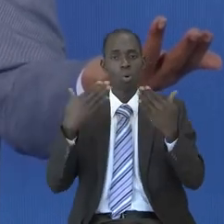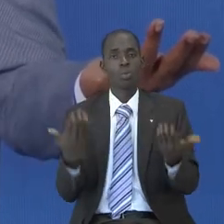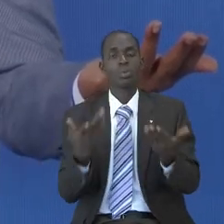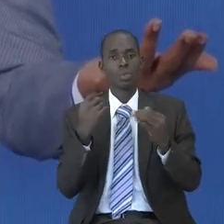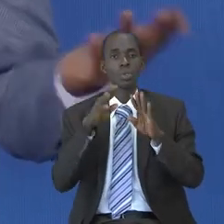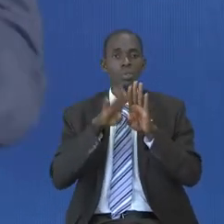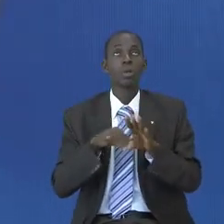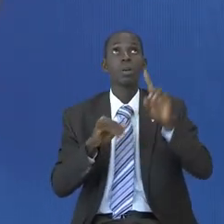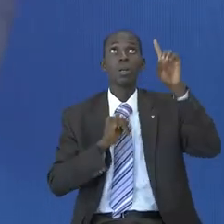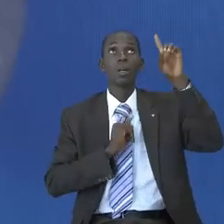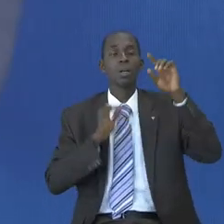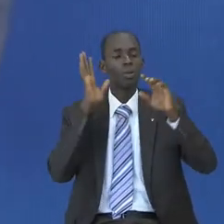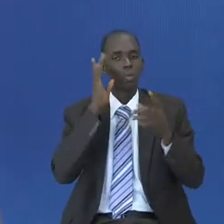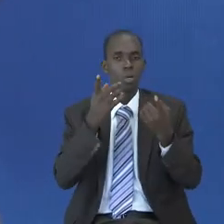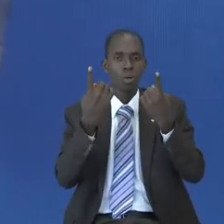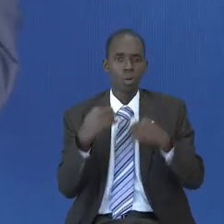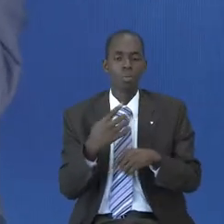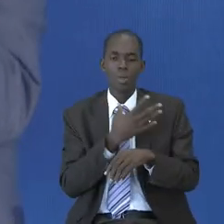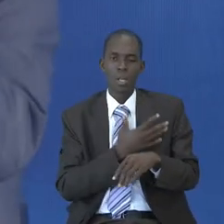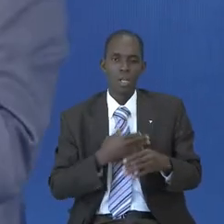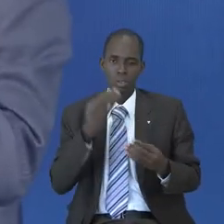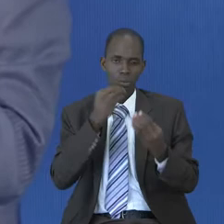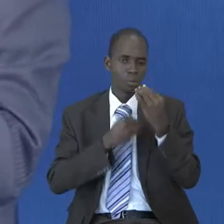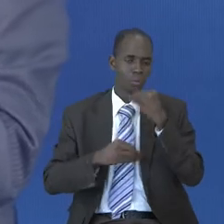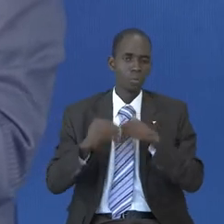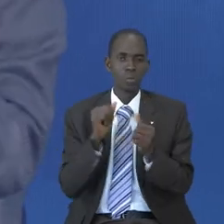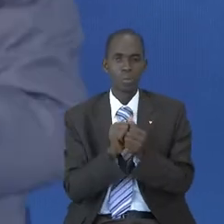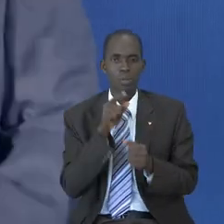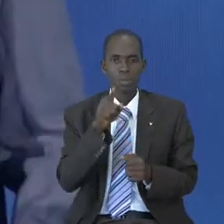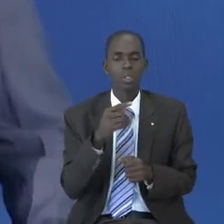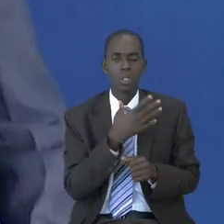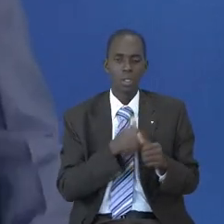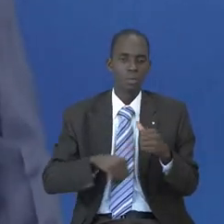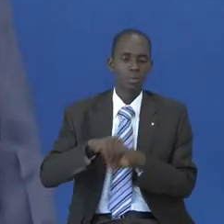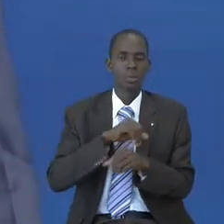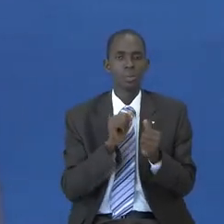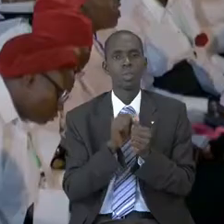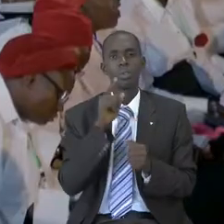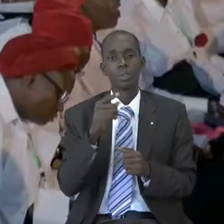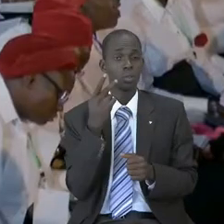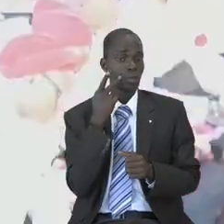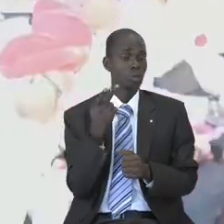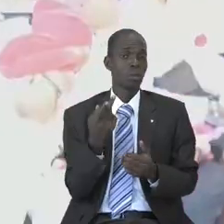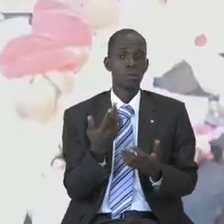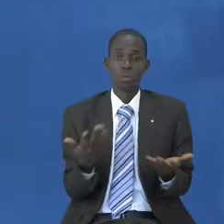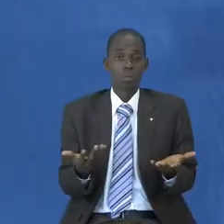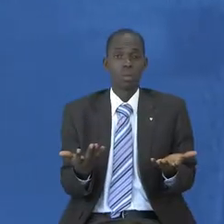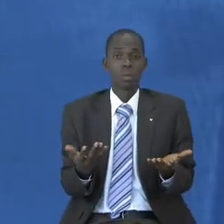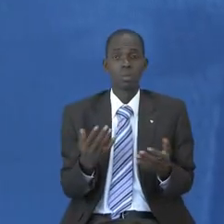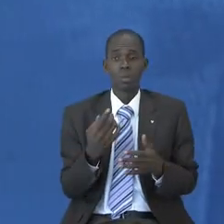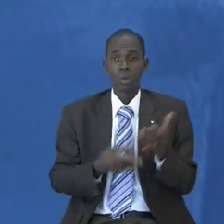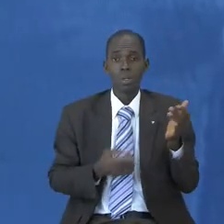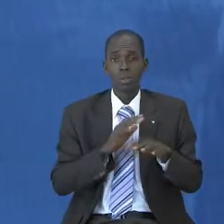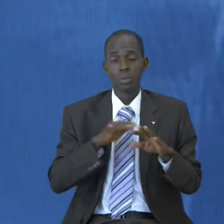I will come in and sup with him and fellowship with him. So you say, what? Don't you know if you're